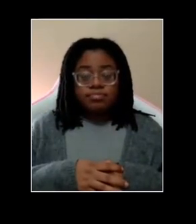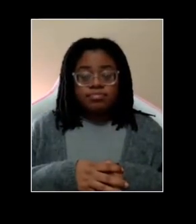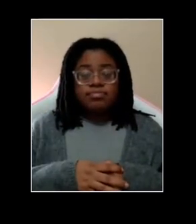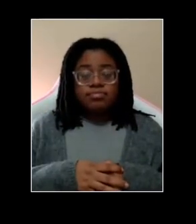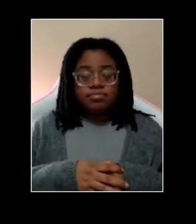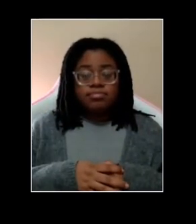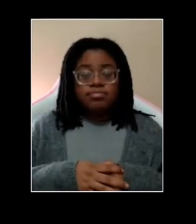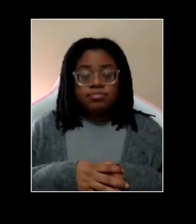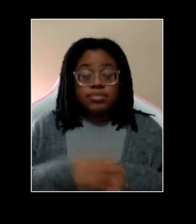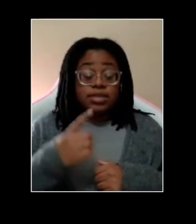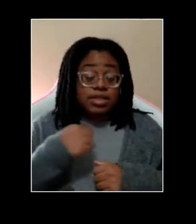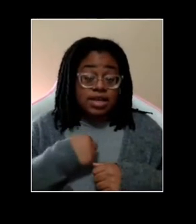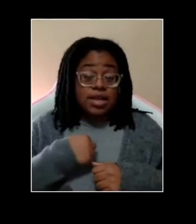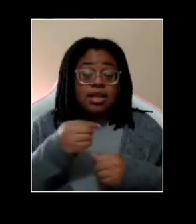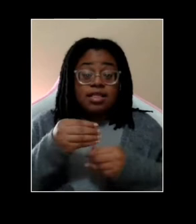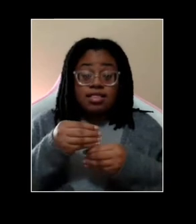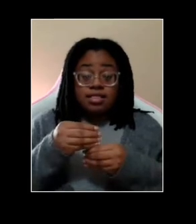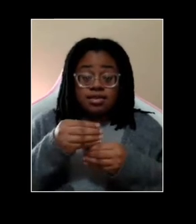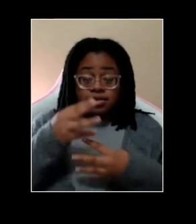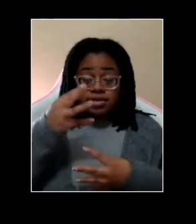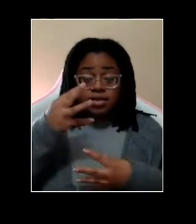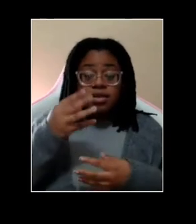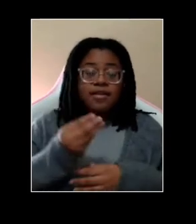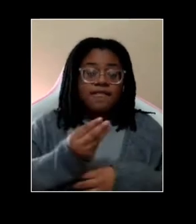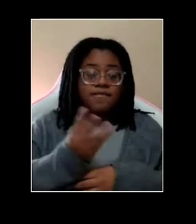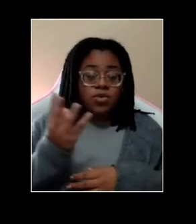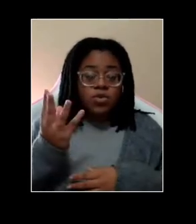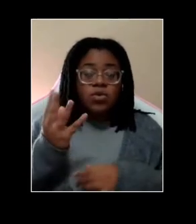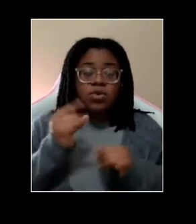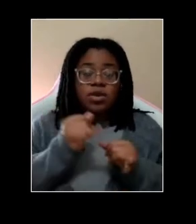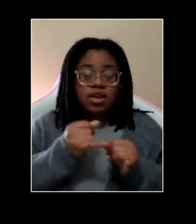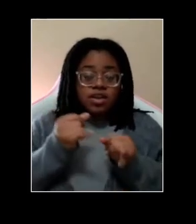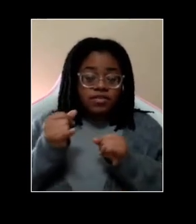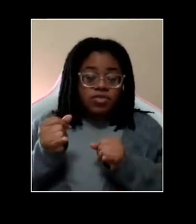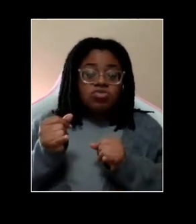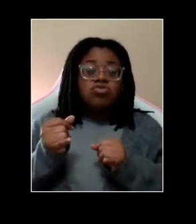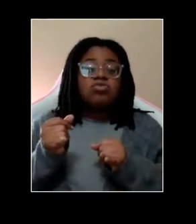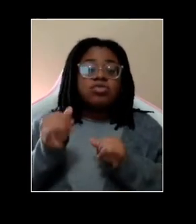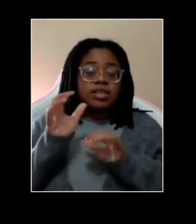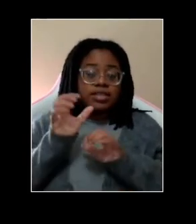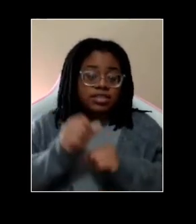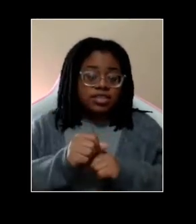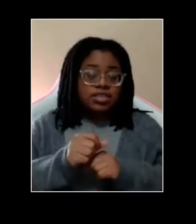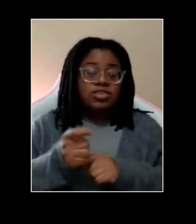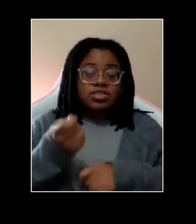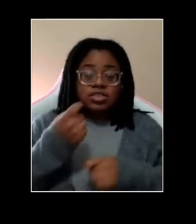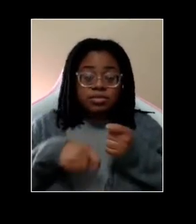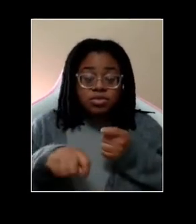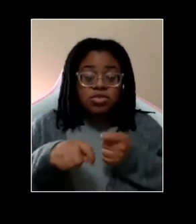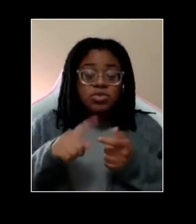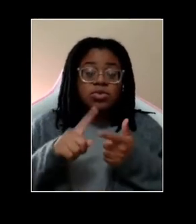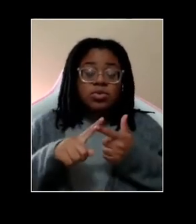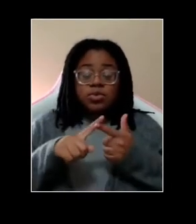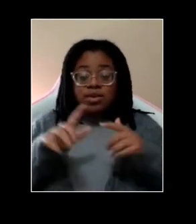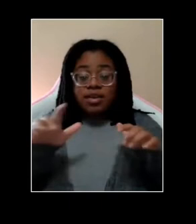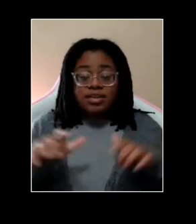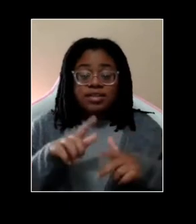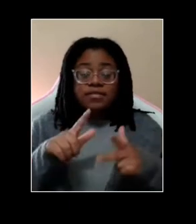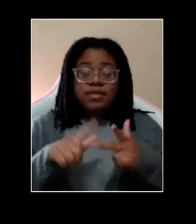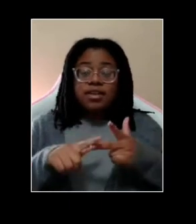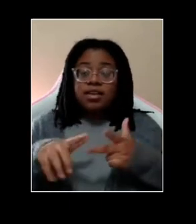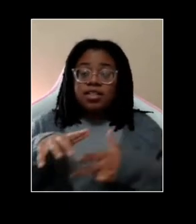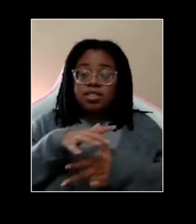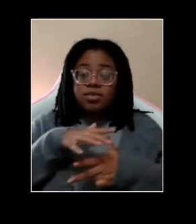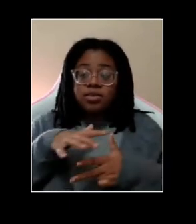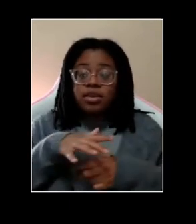I listed a few individual adaptations to substitute activity, location, and timing, but I think it's also